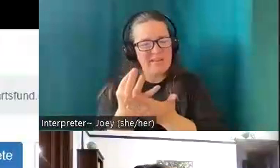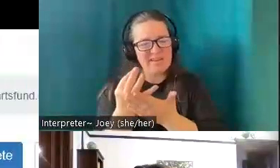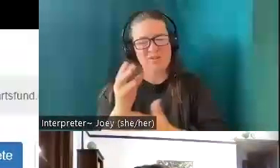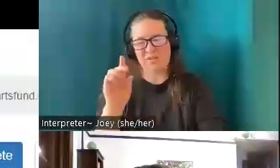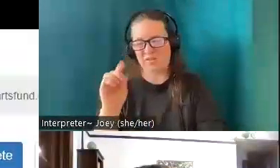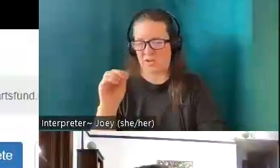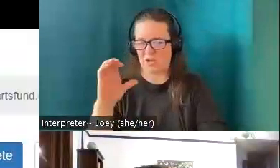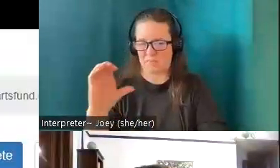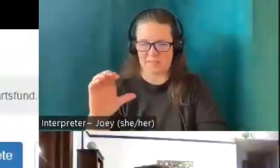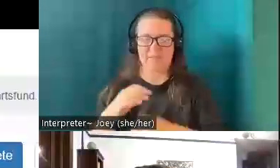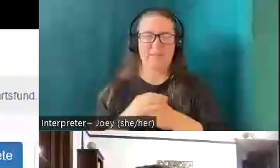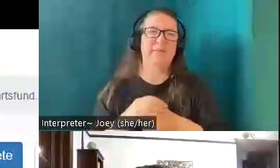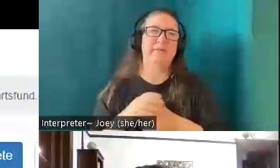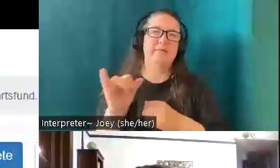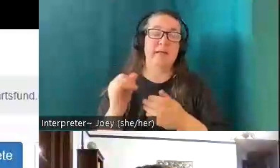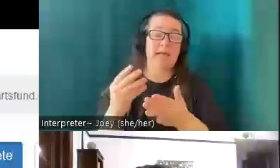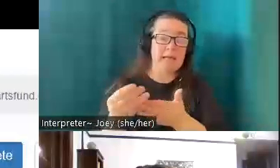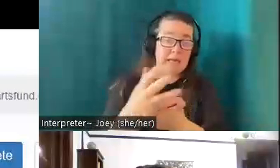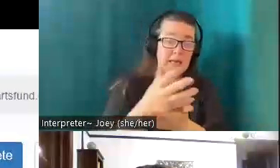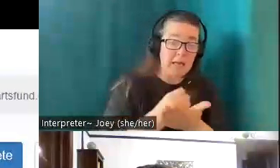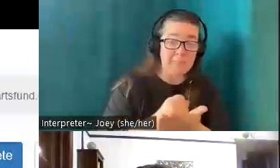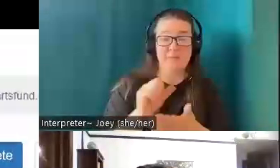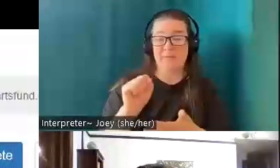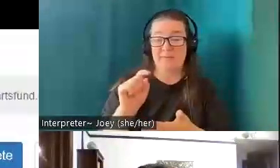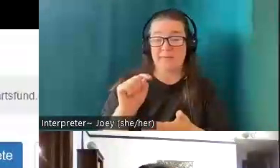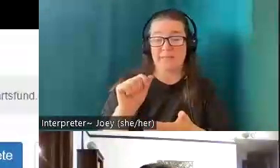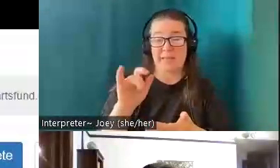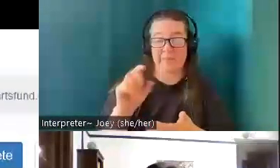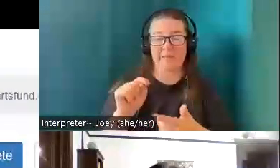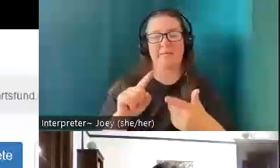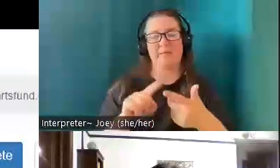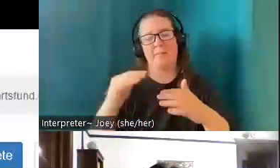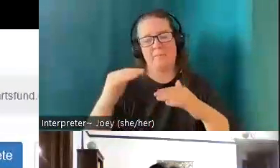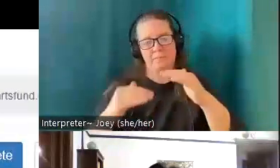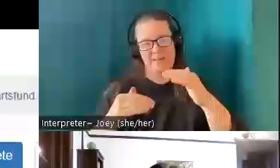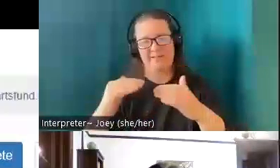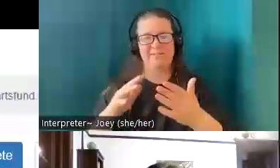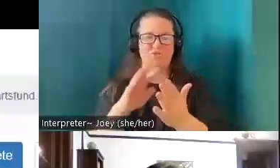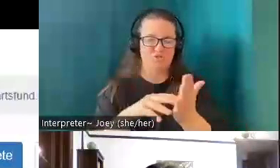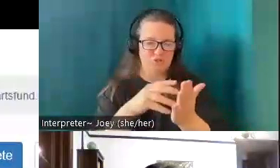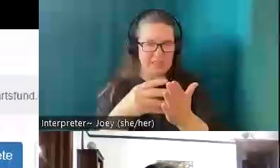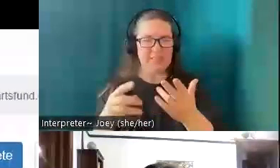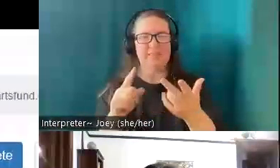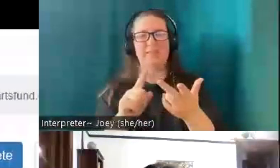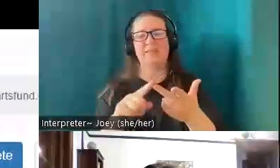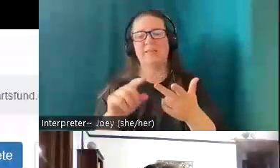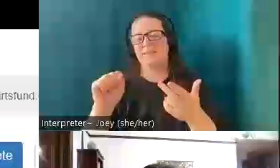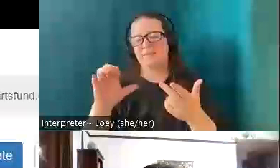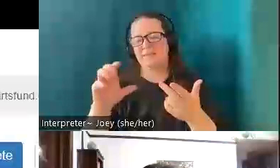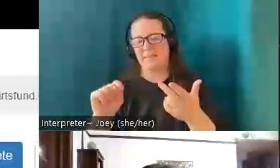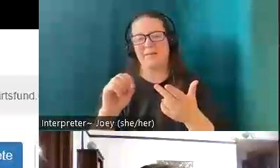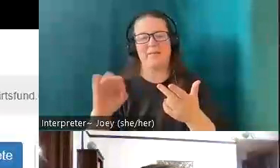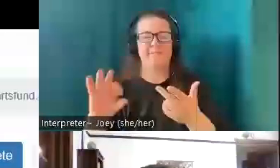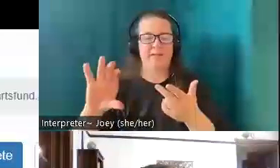statement, a balance sheet, and a statement of cash flow if available. This does need to be in PDF format. So you can click select